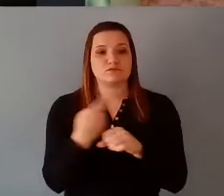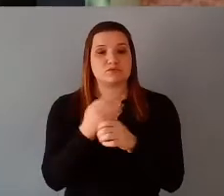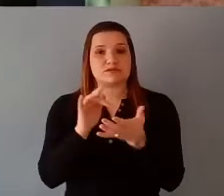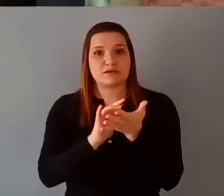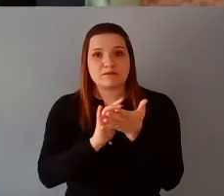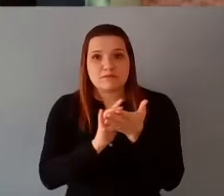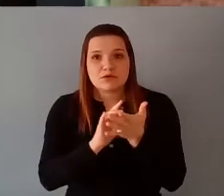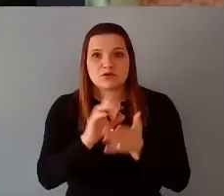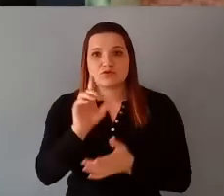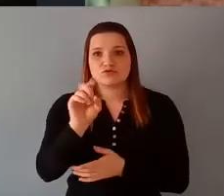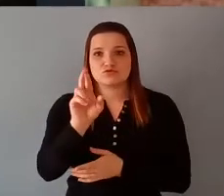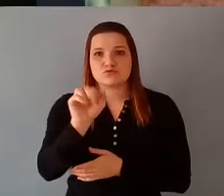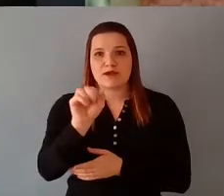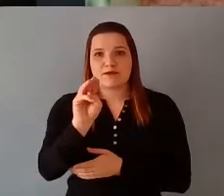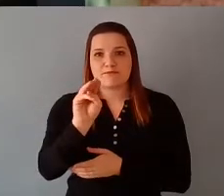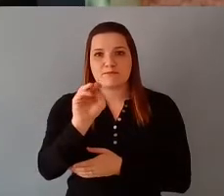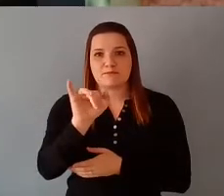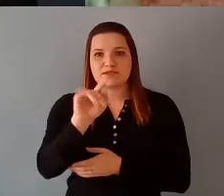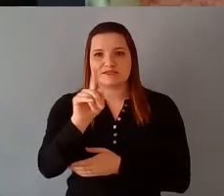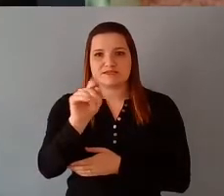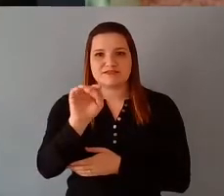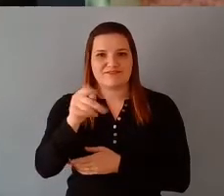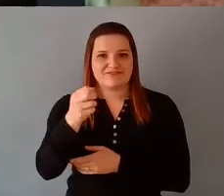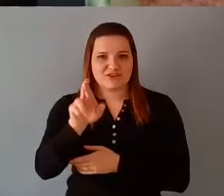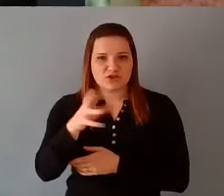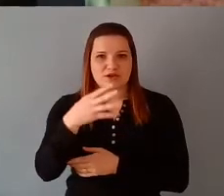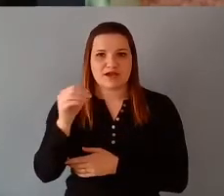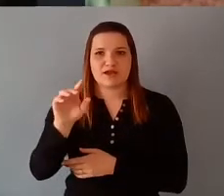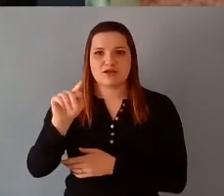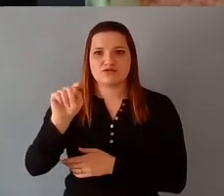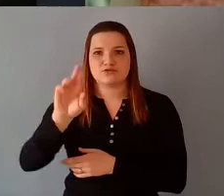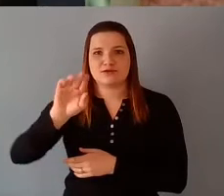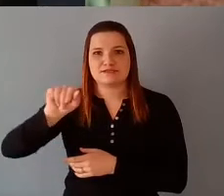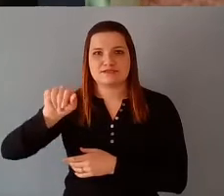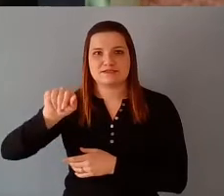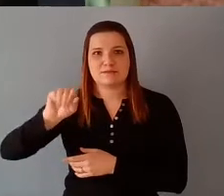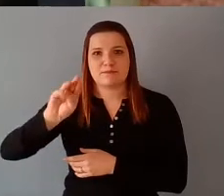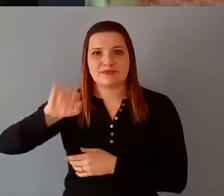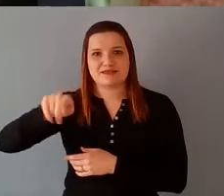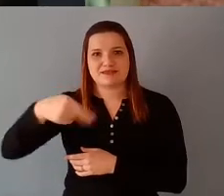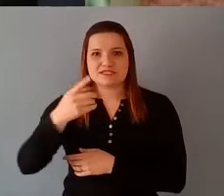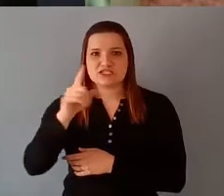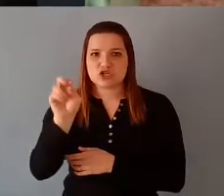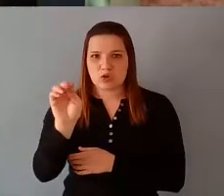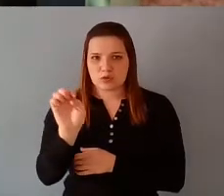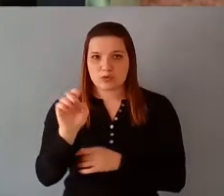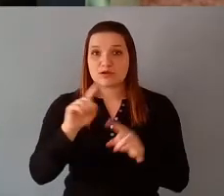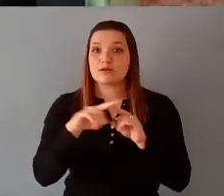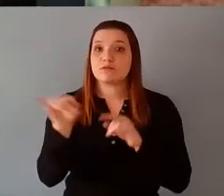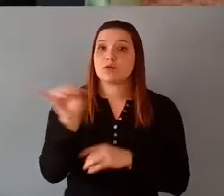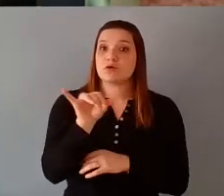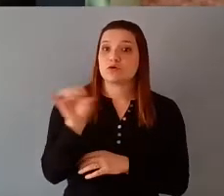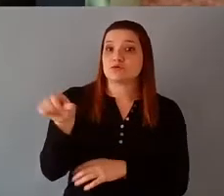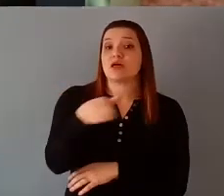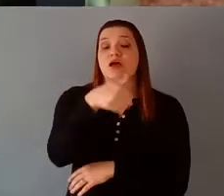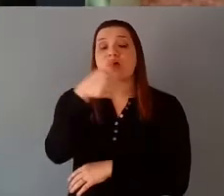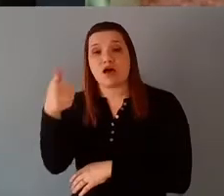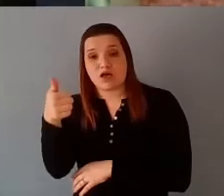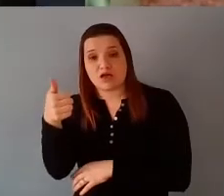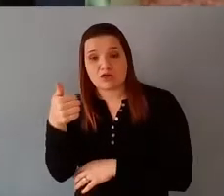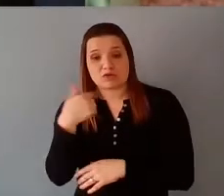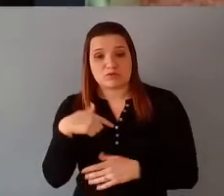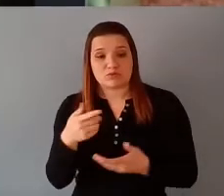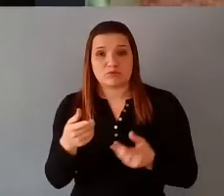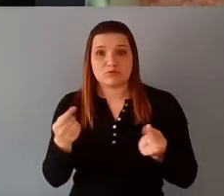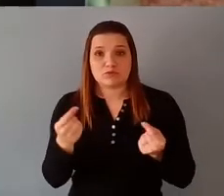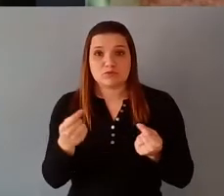remdesivir and dexamethasone, but also to earlier treatment for breathing using